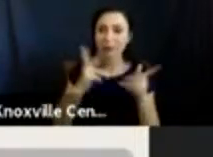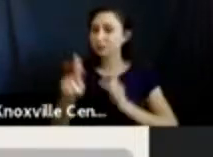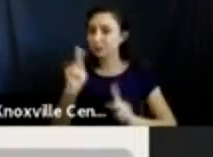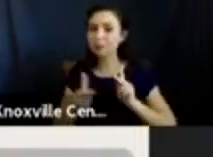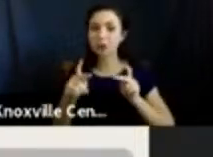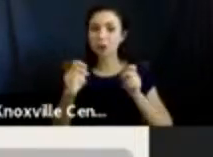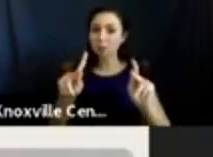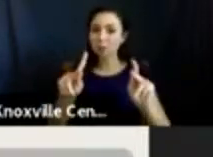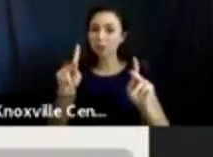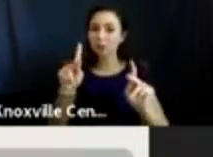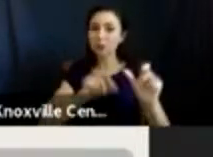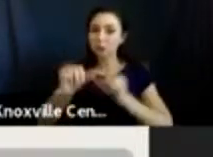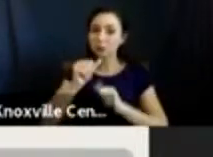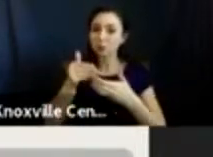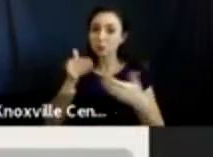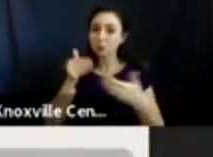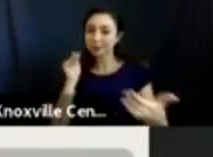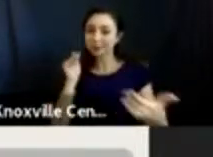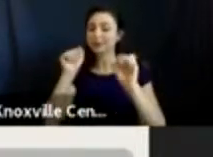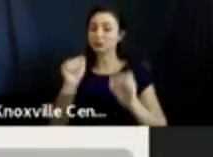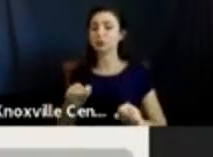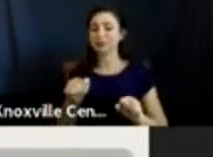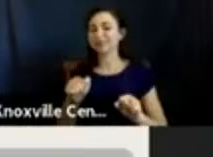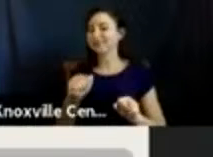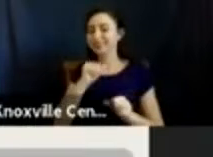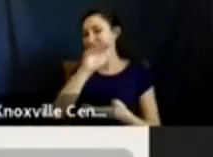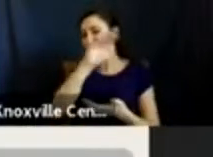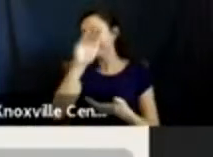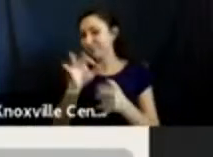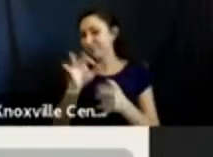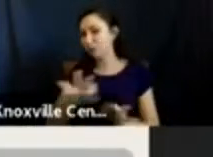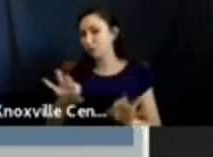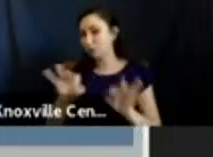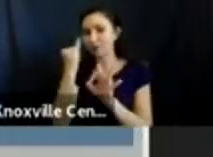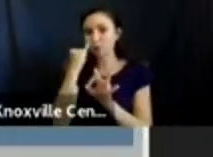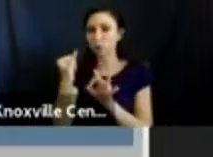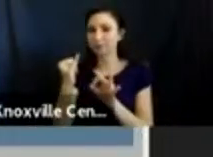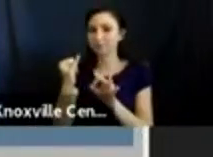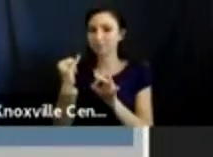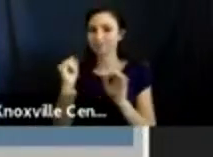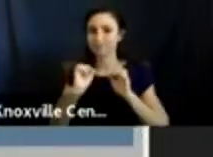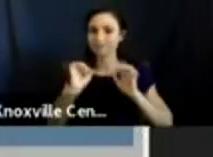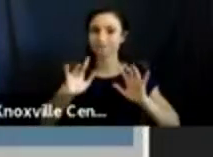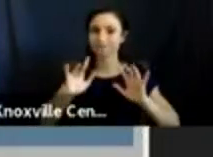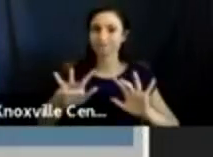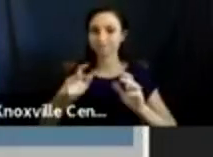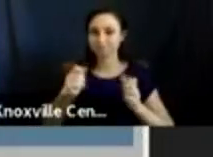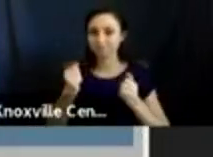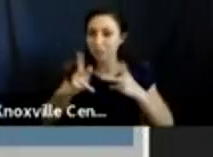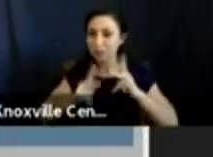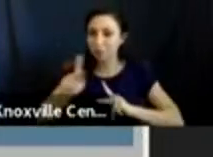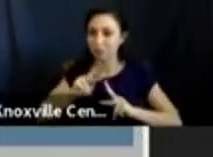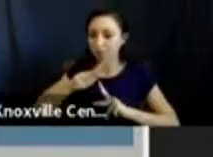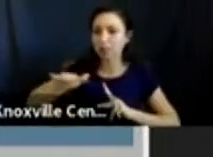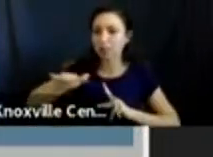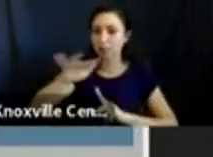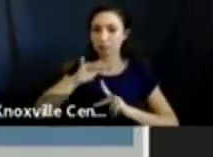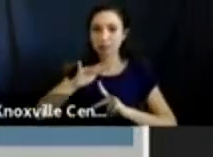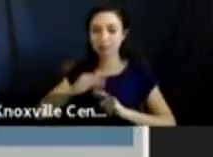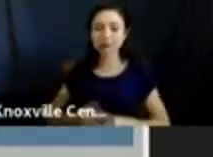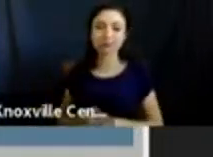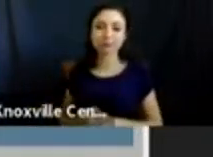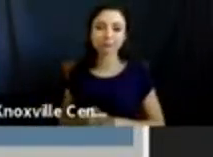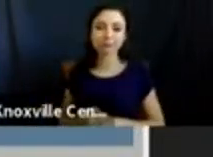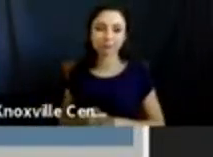distance, mask wearing is less important than when you're in crowded spaces. This question we started